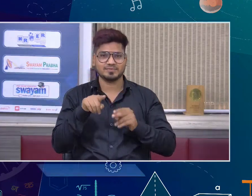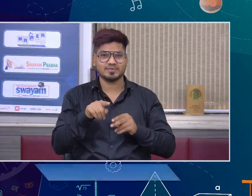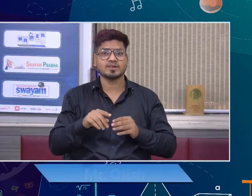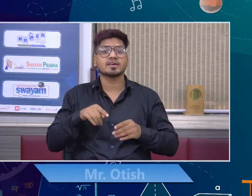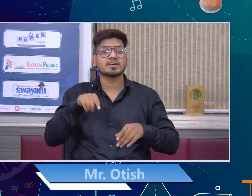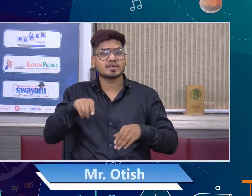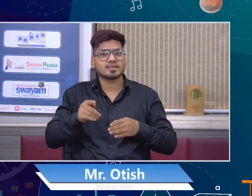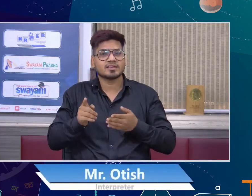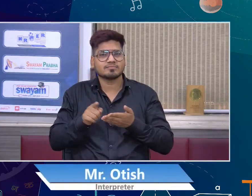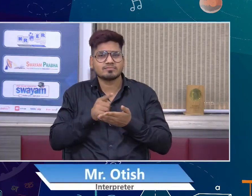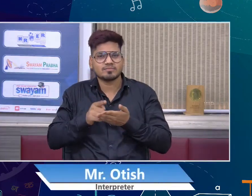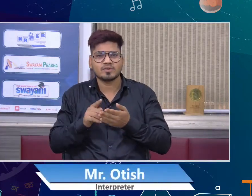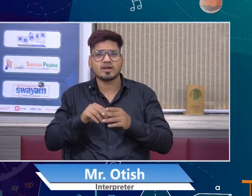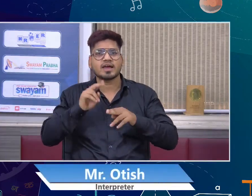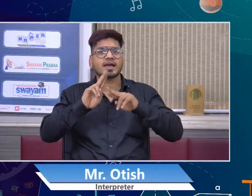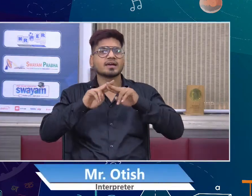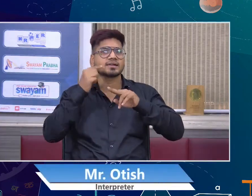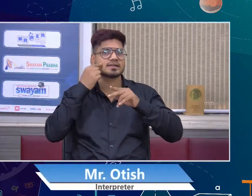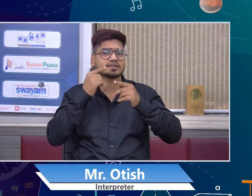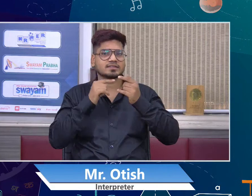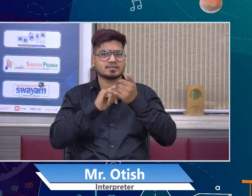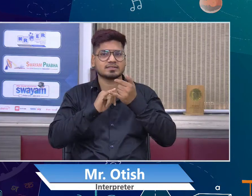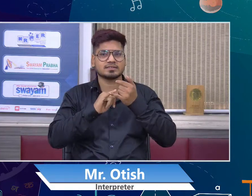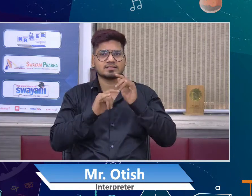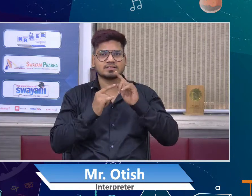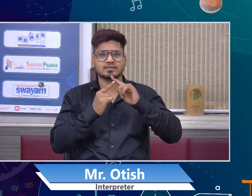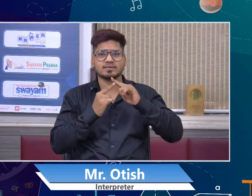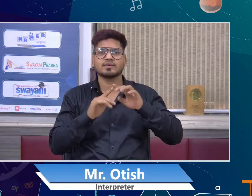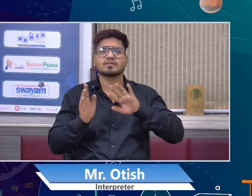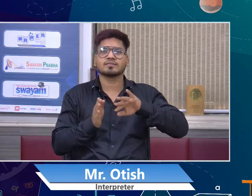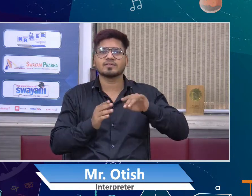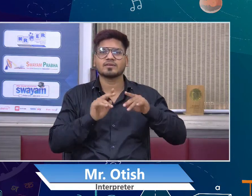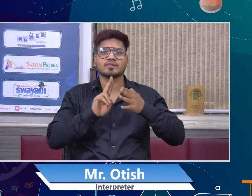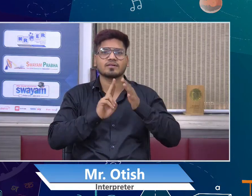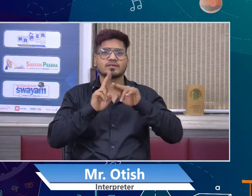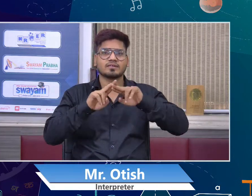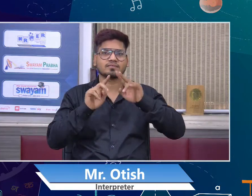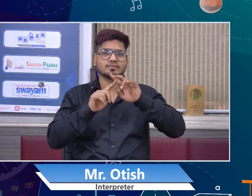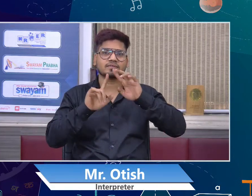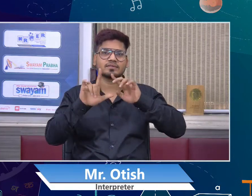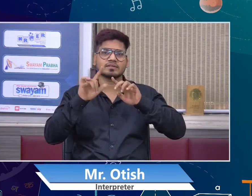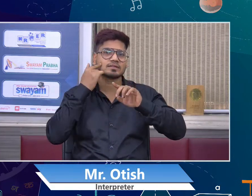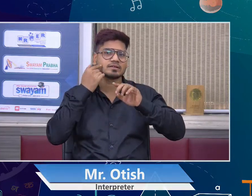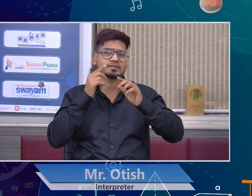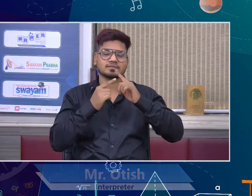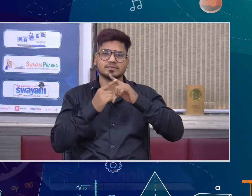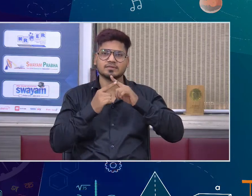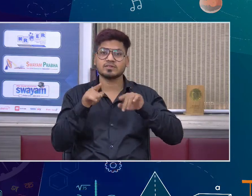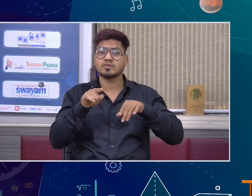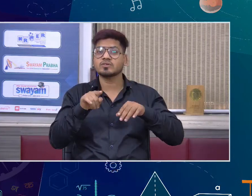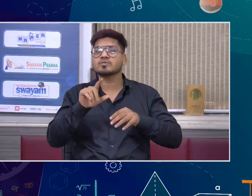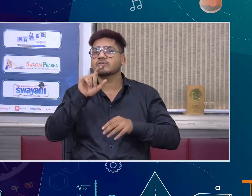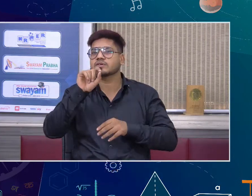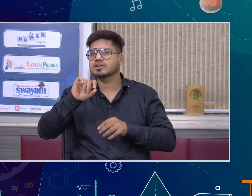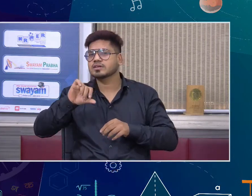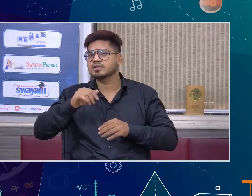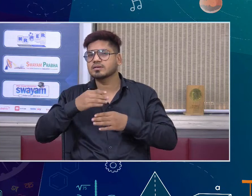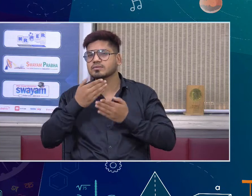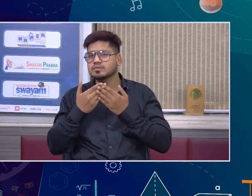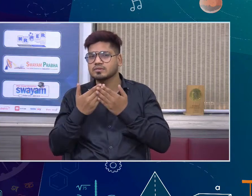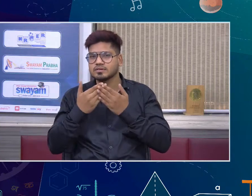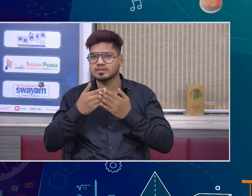the book First Flight, we have this story, A Letter to God. For all the 10th class students, you're watching us